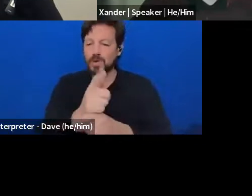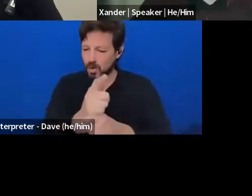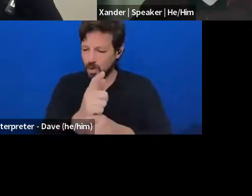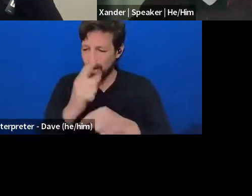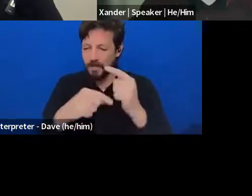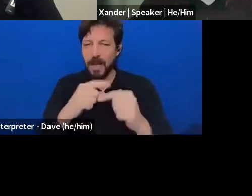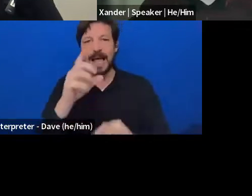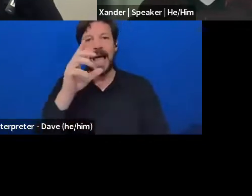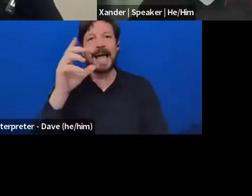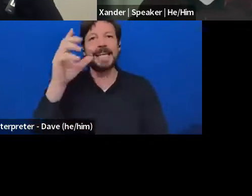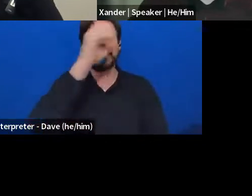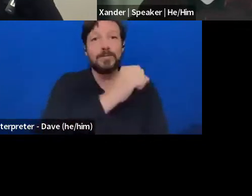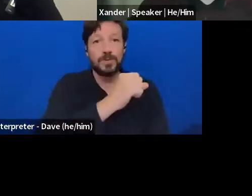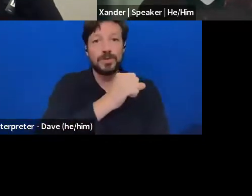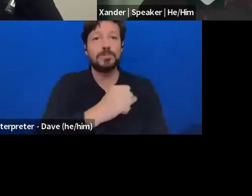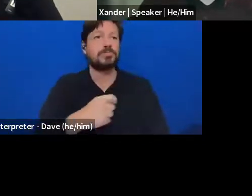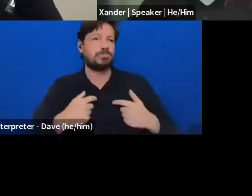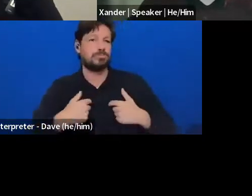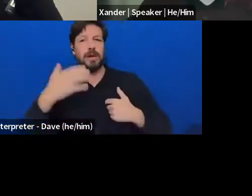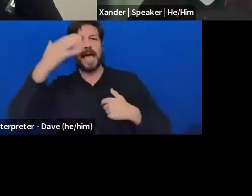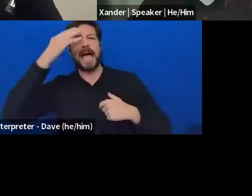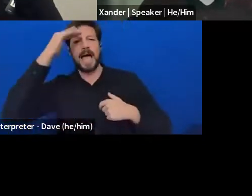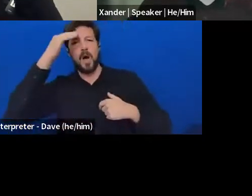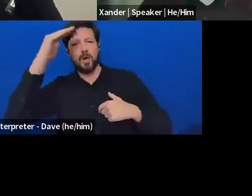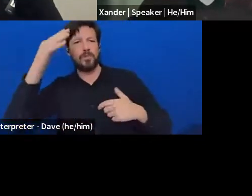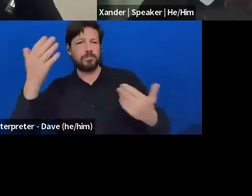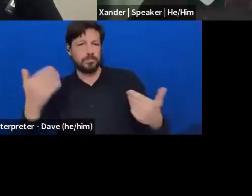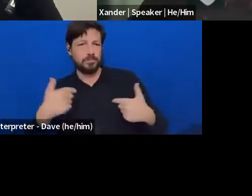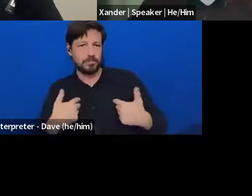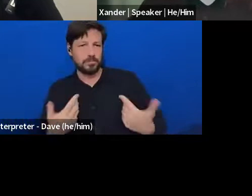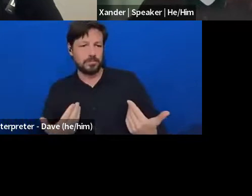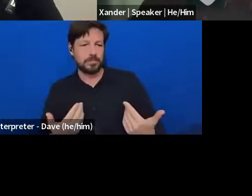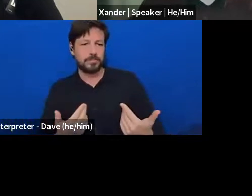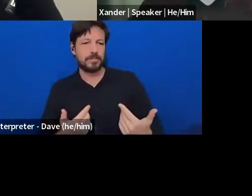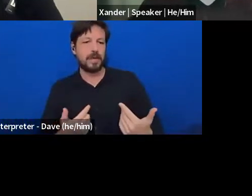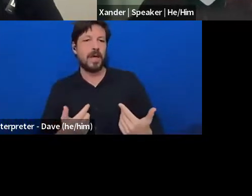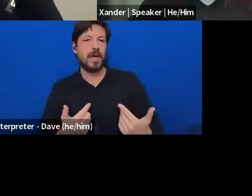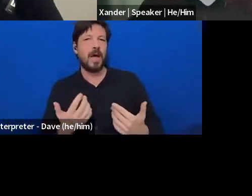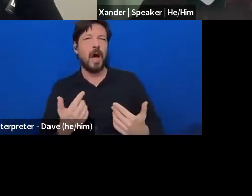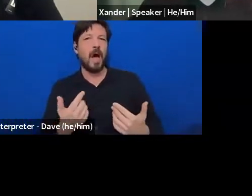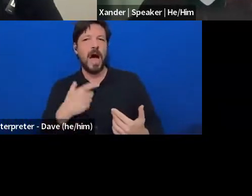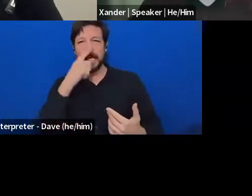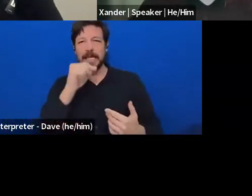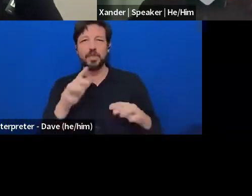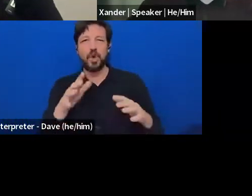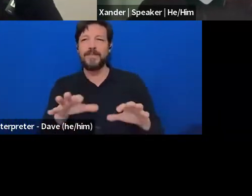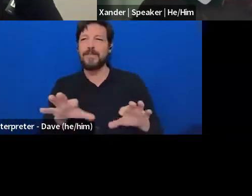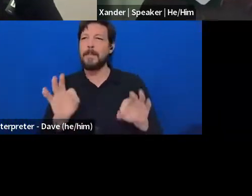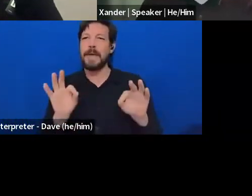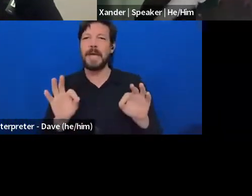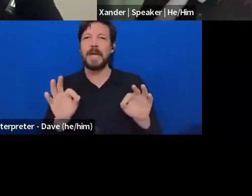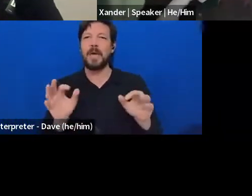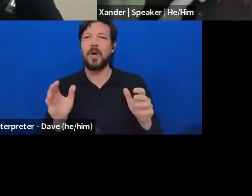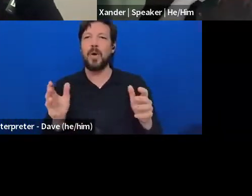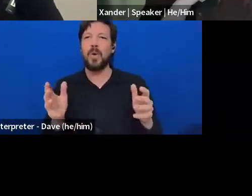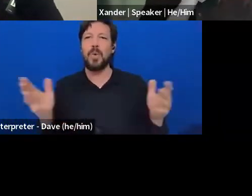assumptions. And as an adult, I think it's different for me now that I'm an adult, because I can choose the situations in which I advocate